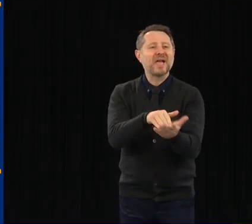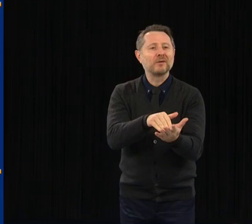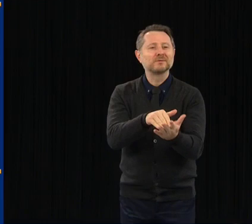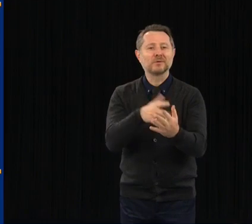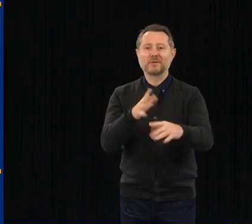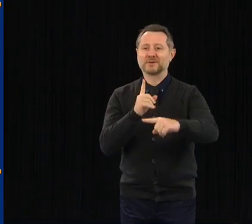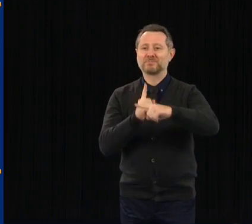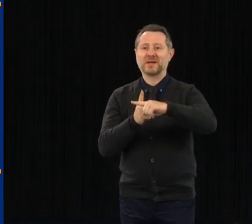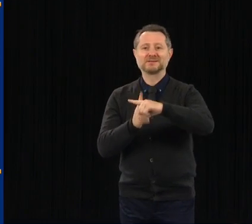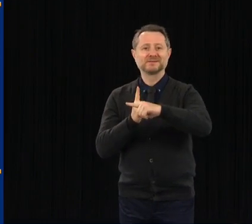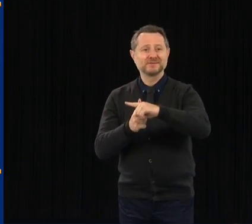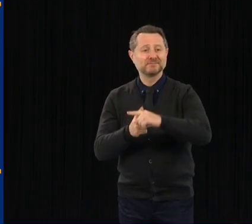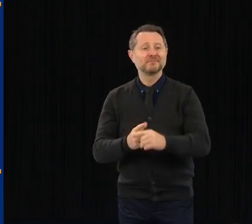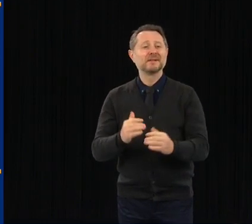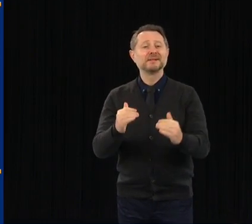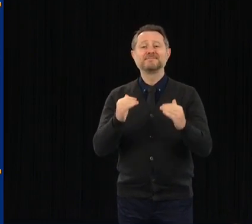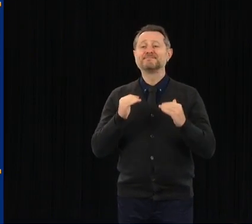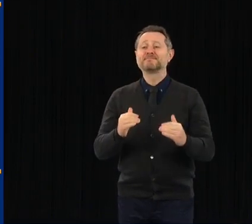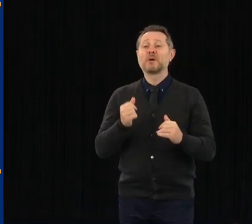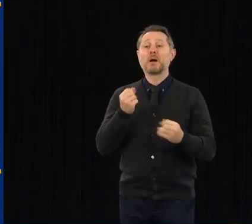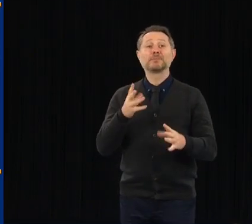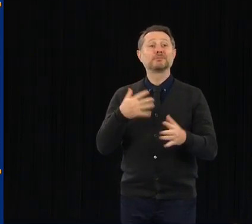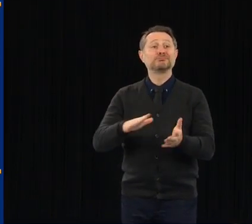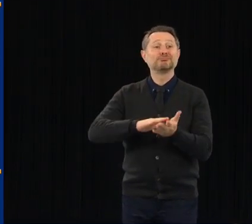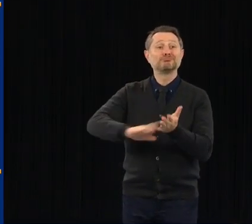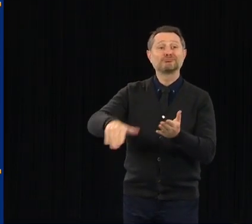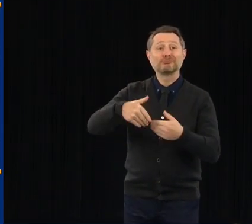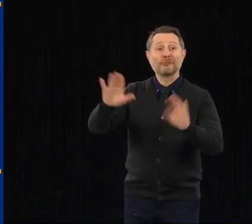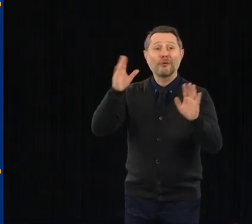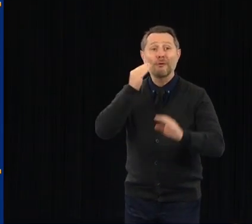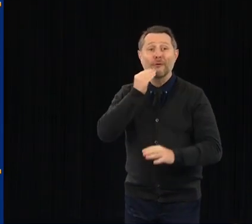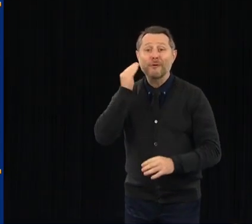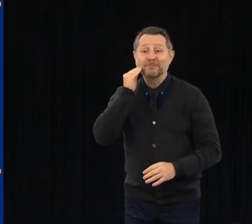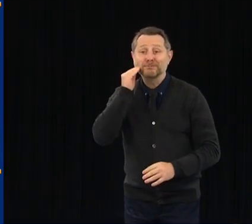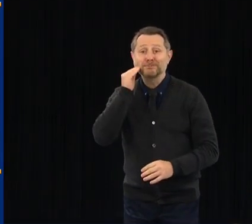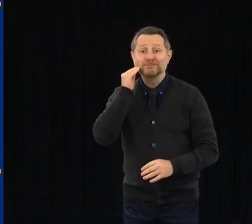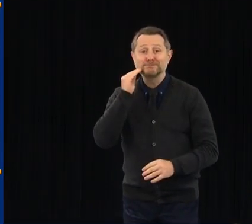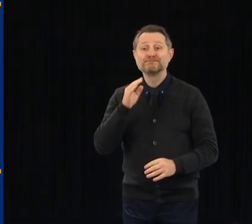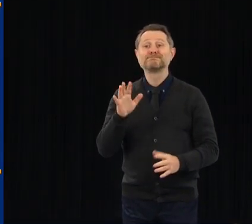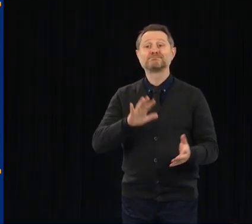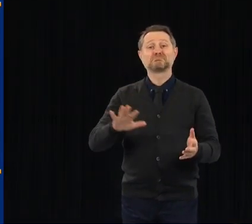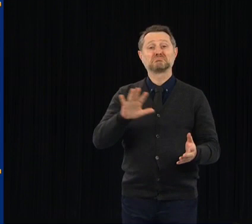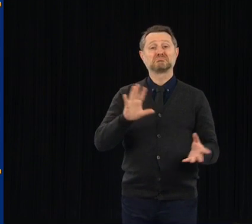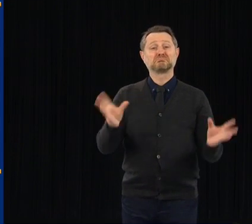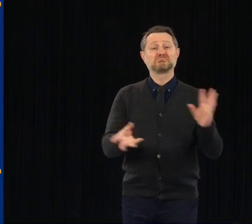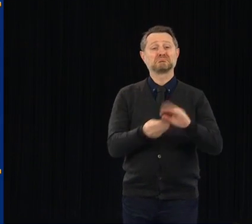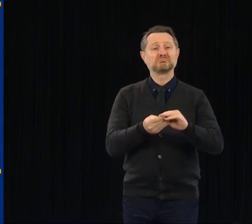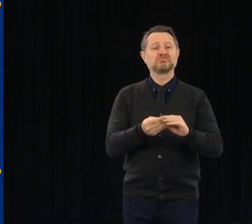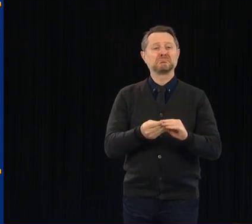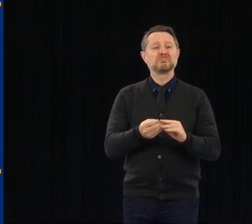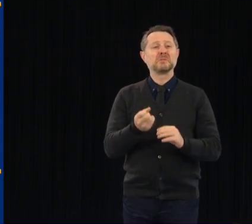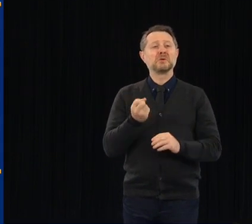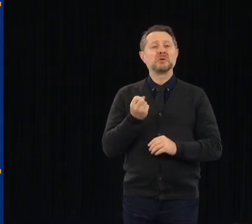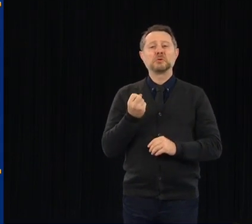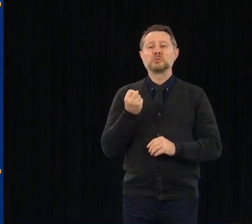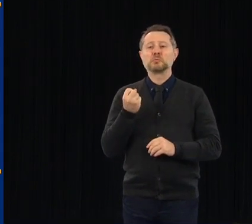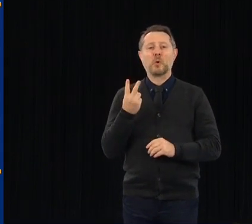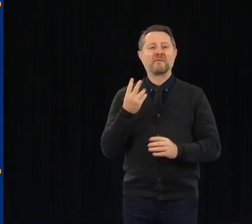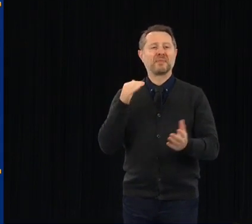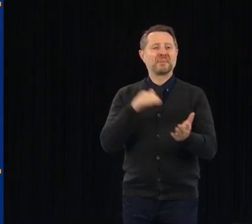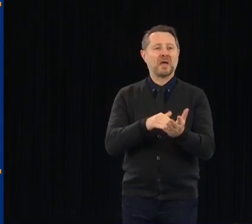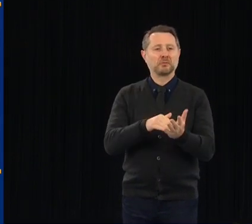Number of patients discharged, total discharged up is